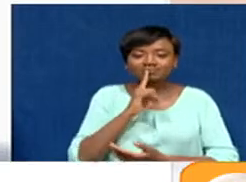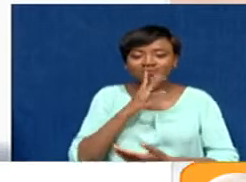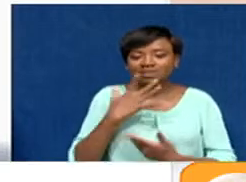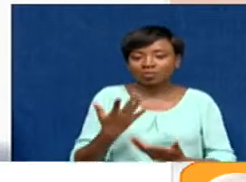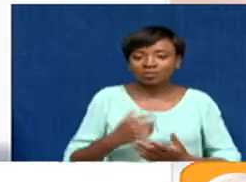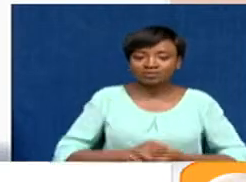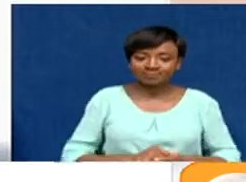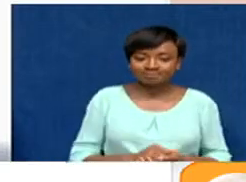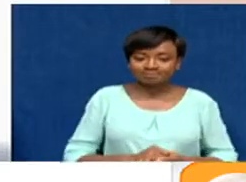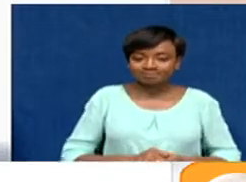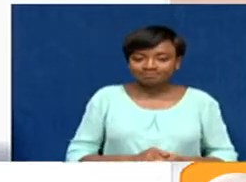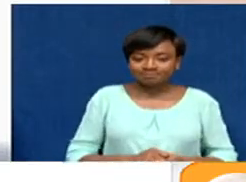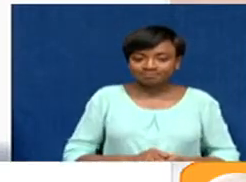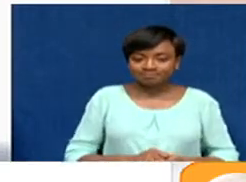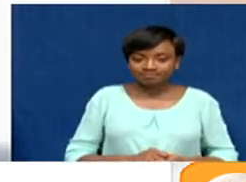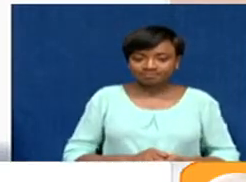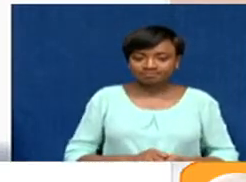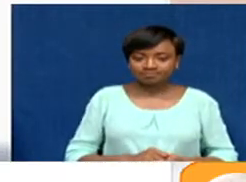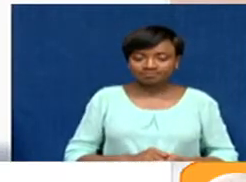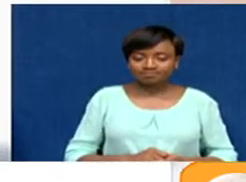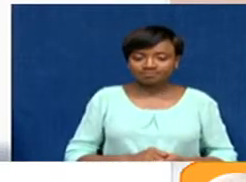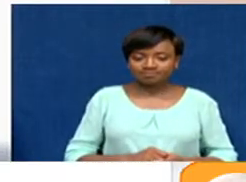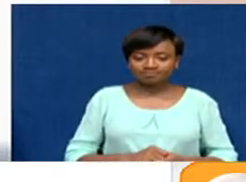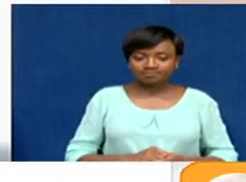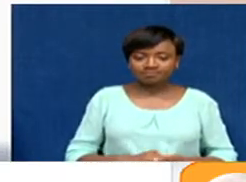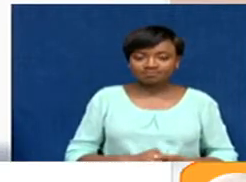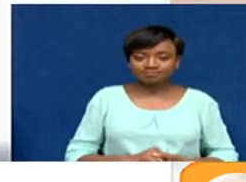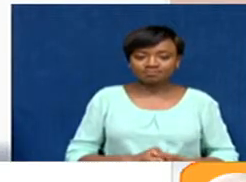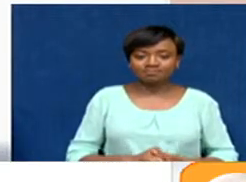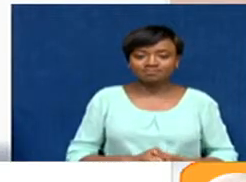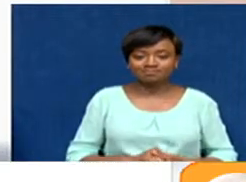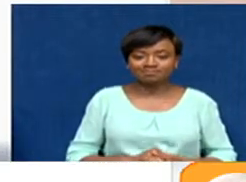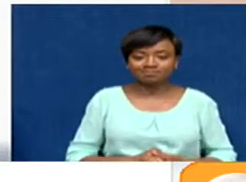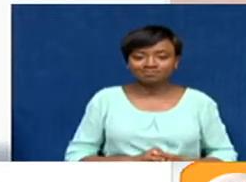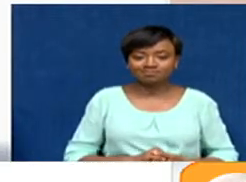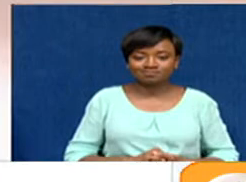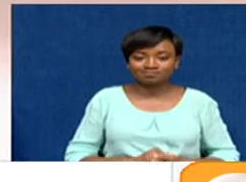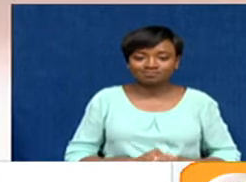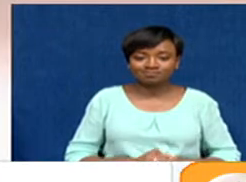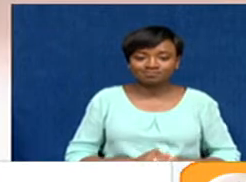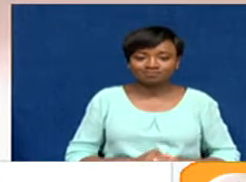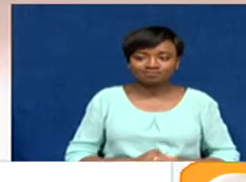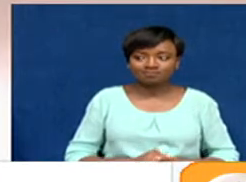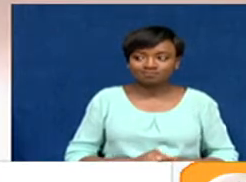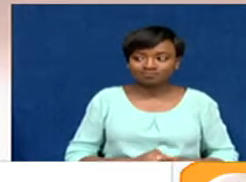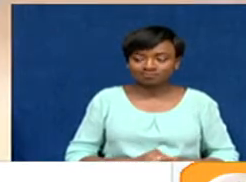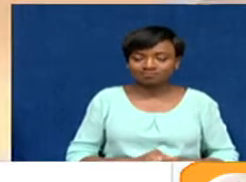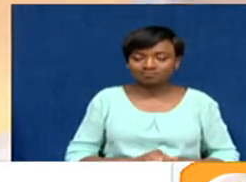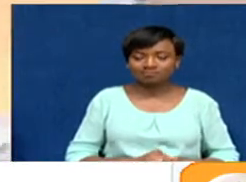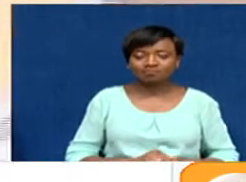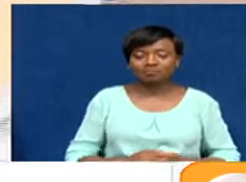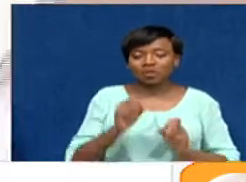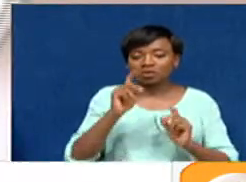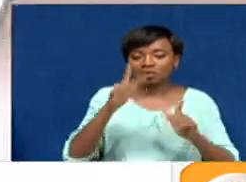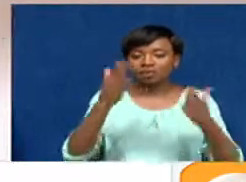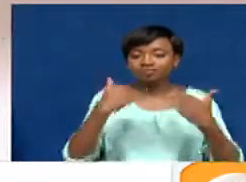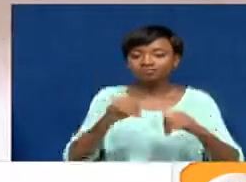evening. Fellow Muya, you say panic buying is causing fuel shortages, not supply chain issues. Okay.